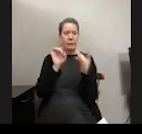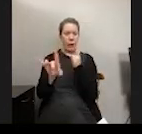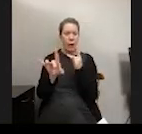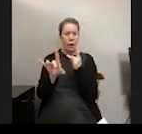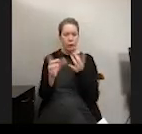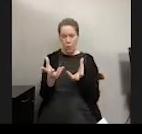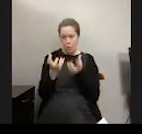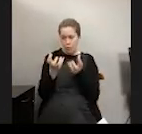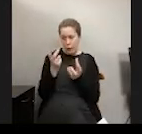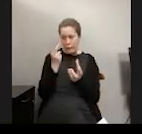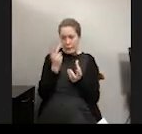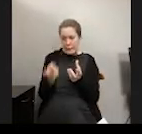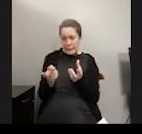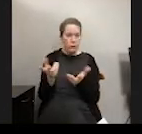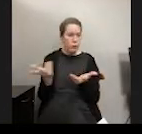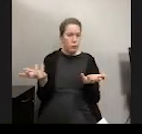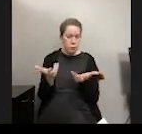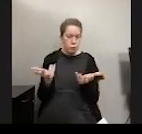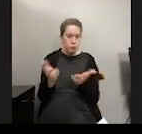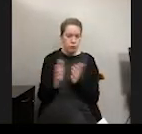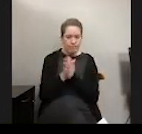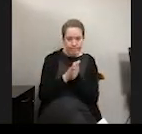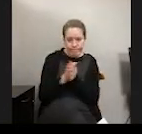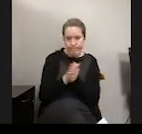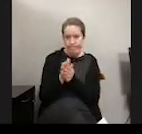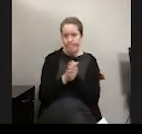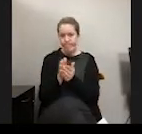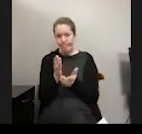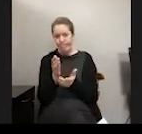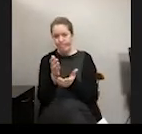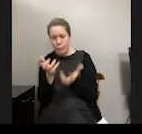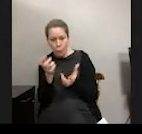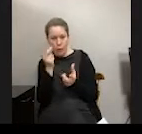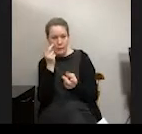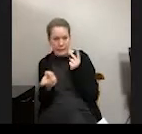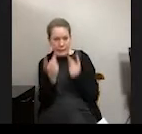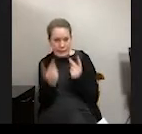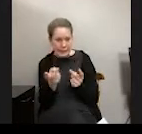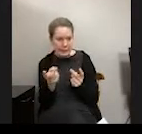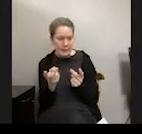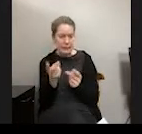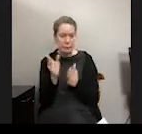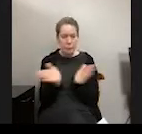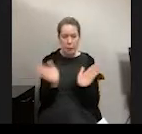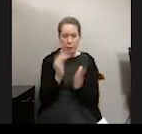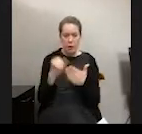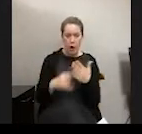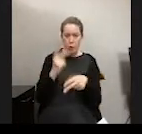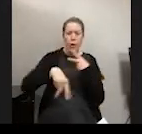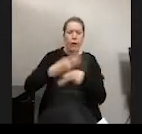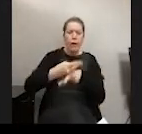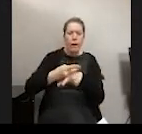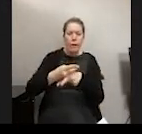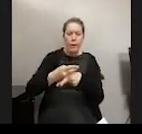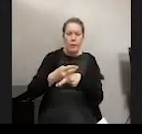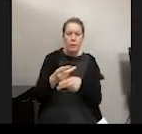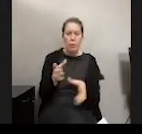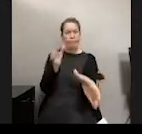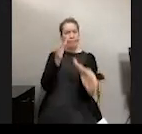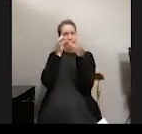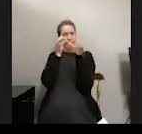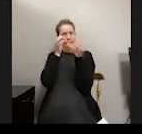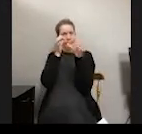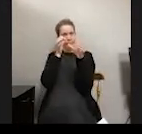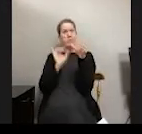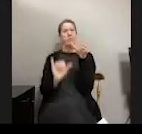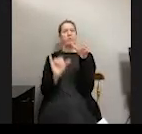So it's a point of contact for people to come and ask questions and also give feedback that we need to listen to, right? We need to understand what